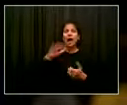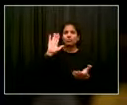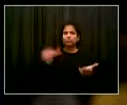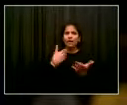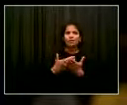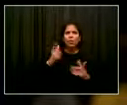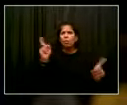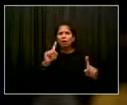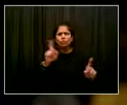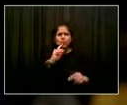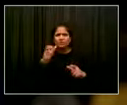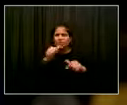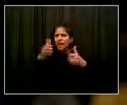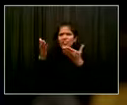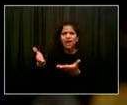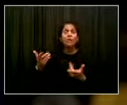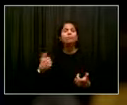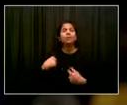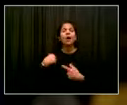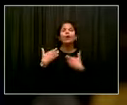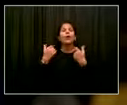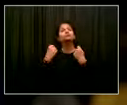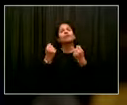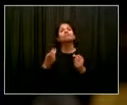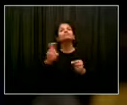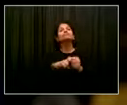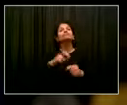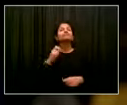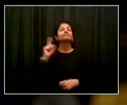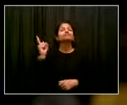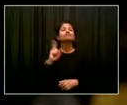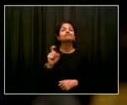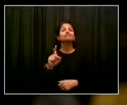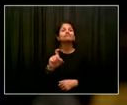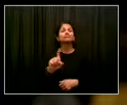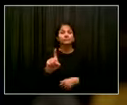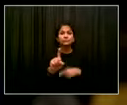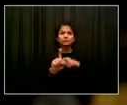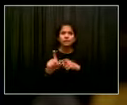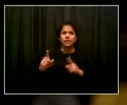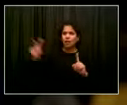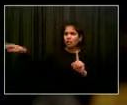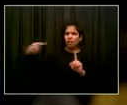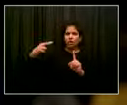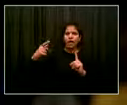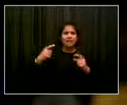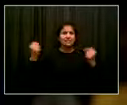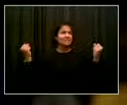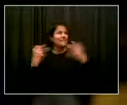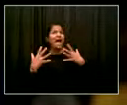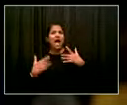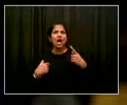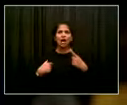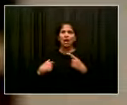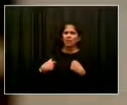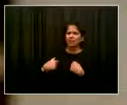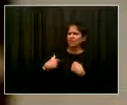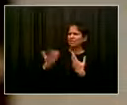walked towards a woman who was grilling, the look of fear she gave me, and I was like,